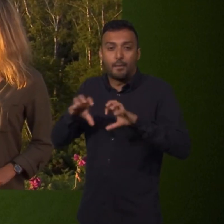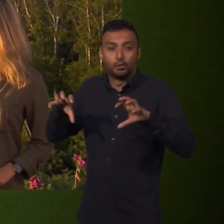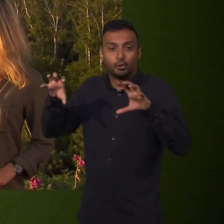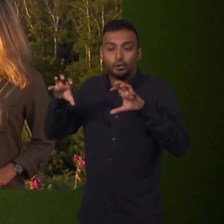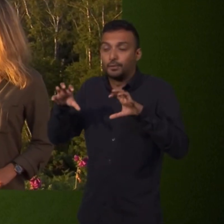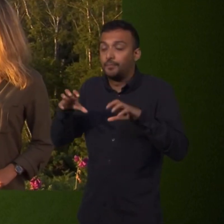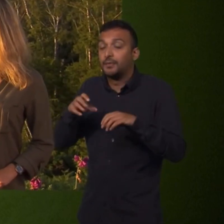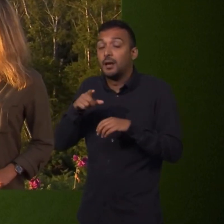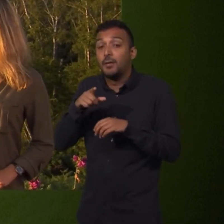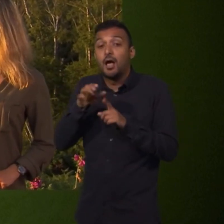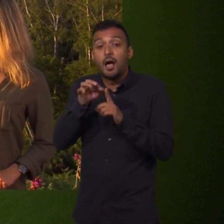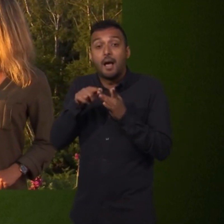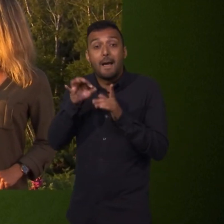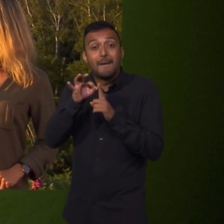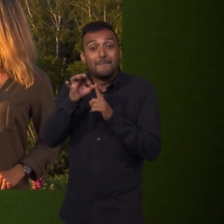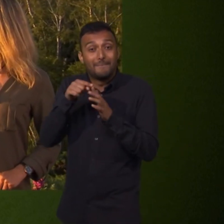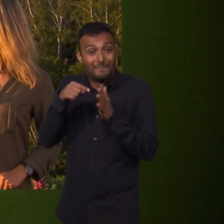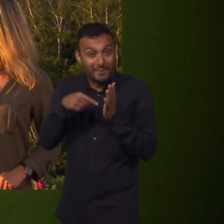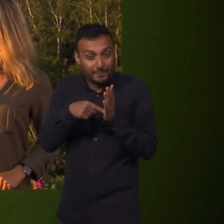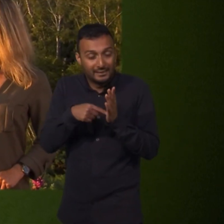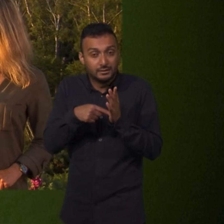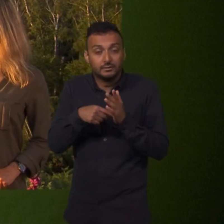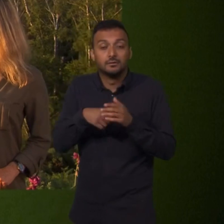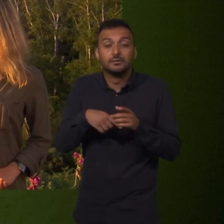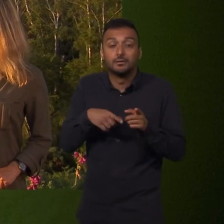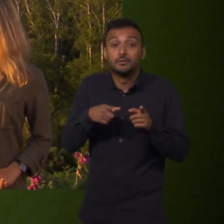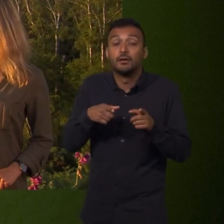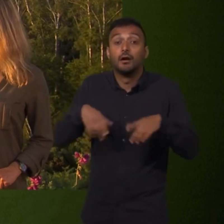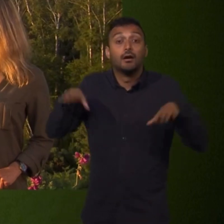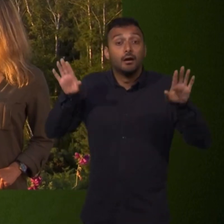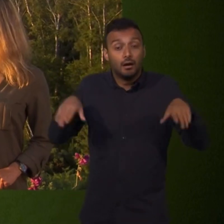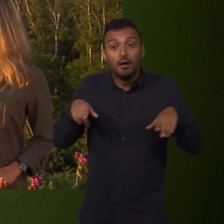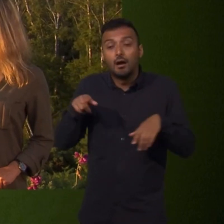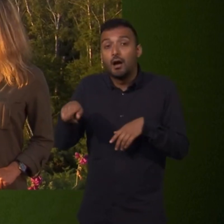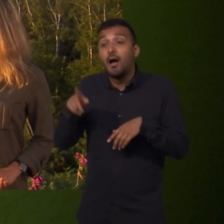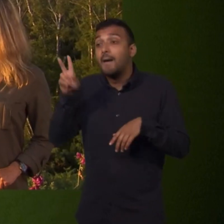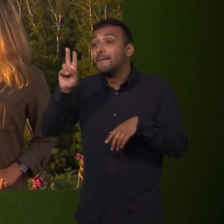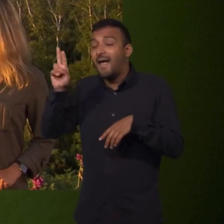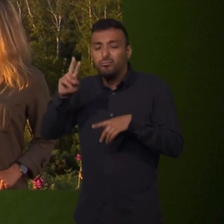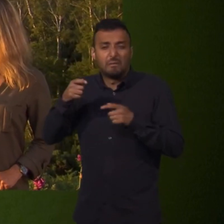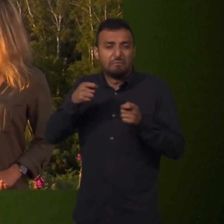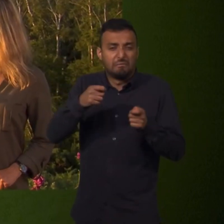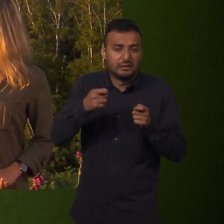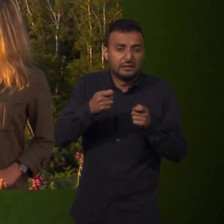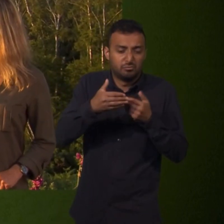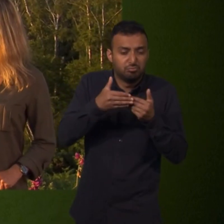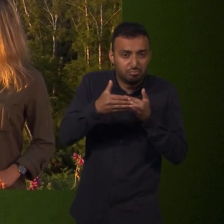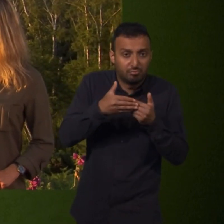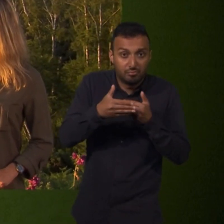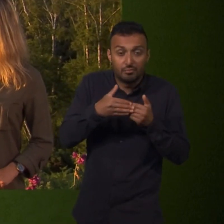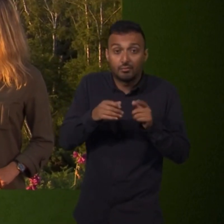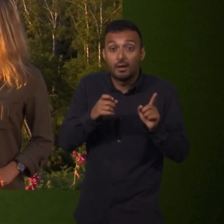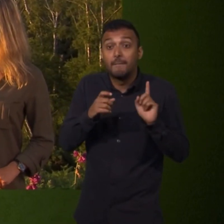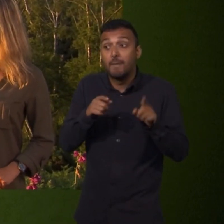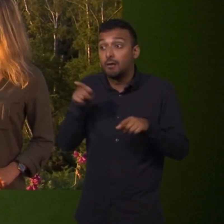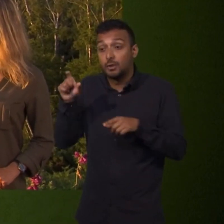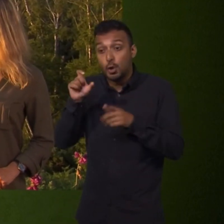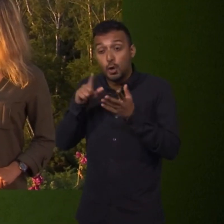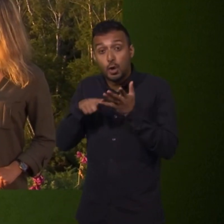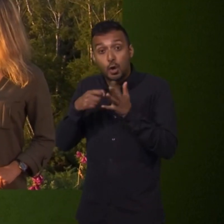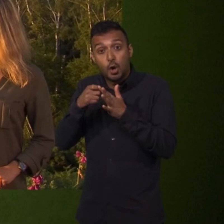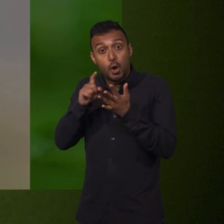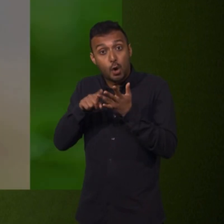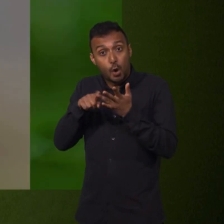pipits fledge, they're fed by their parents for a relatively short period of time, but the cuckoo will be attended by those two adults for another 2 or 3